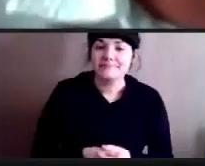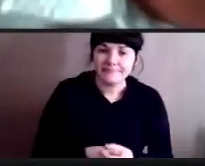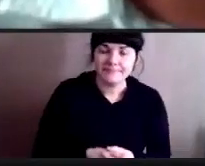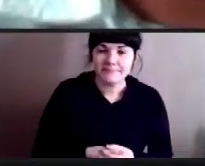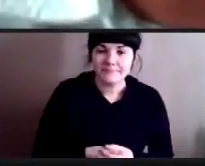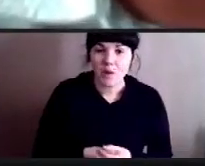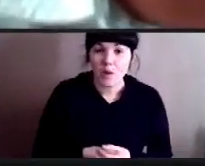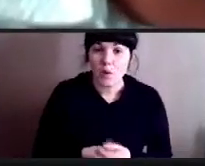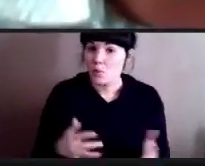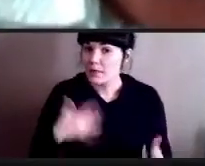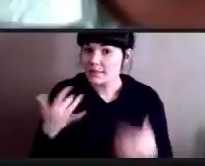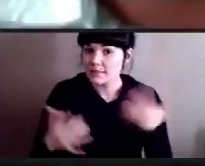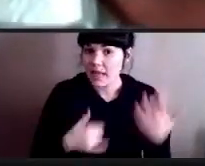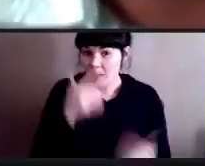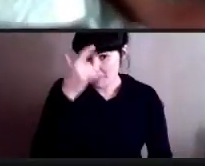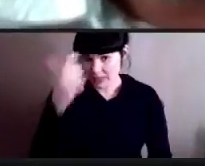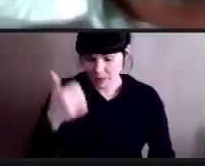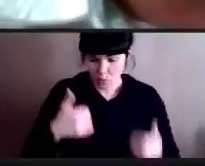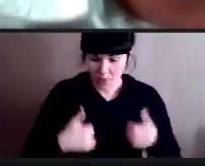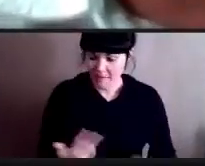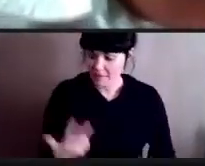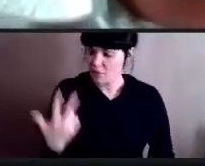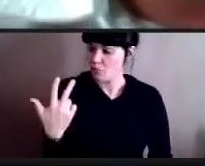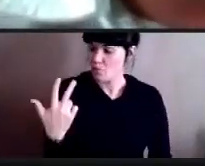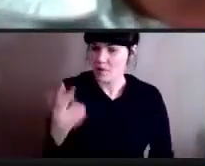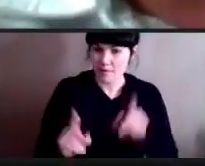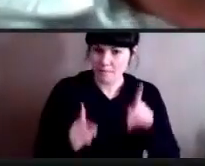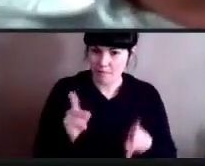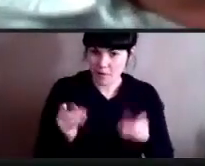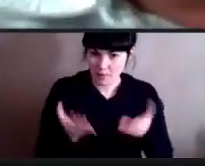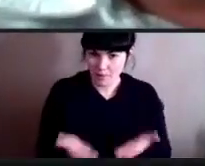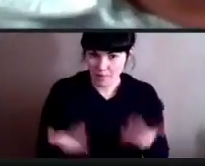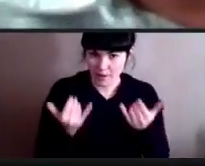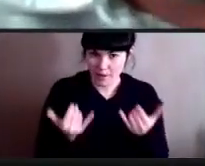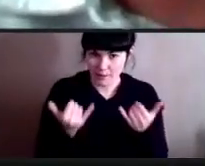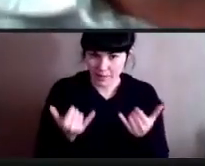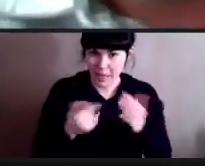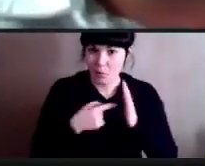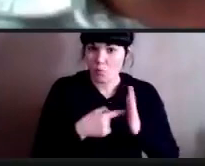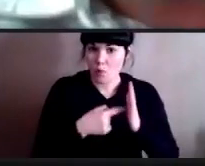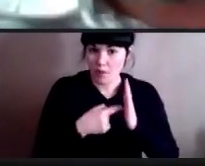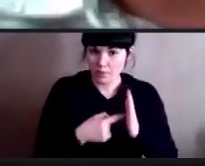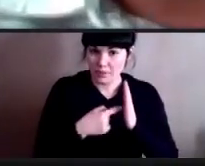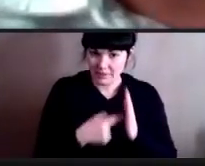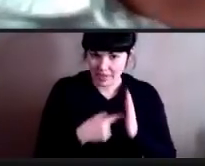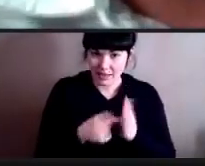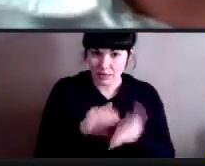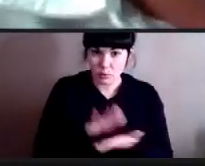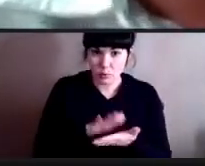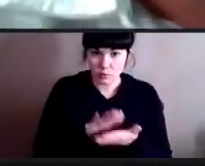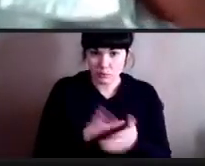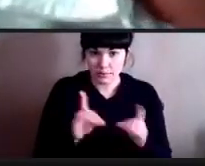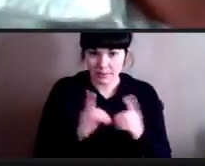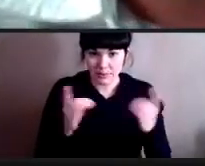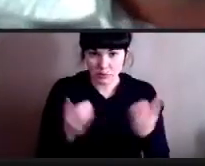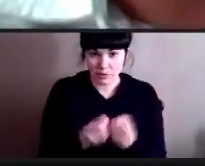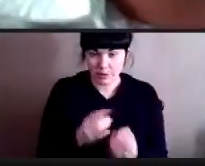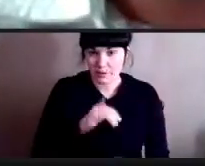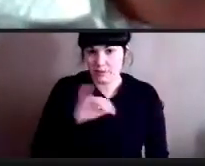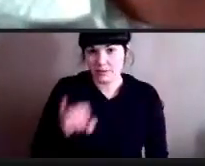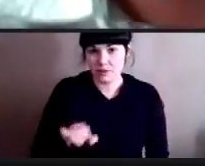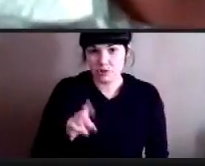representing various districts across our city. We have Jennifer Lawrence with National Heritage Academy. She's a special